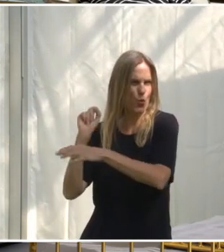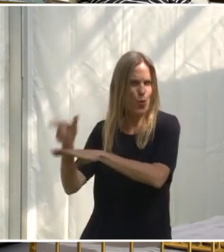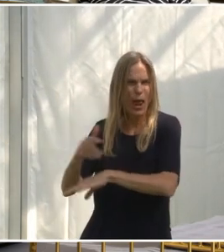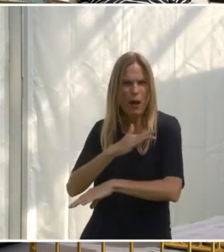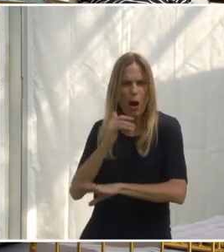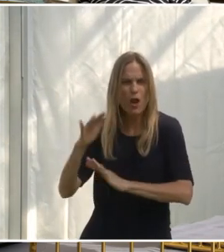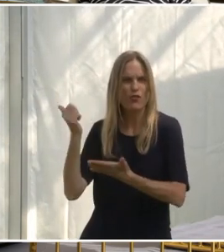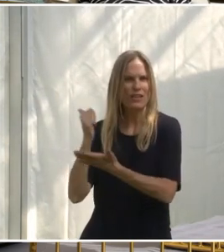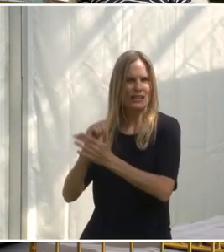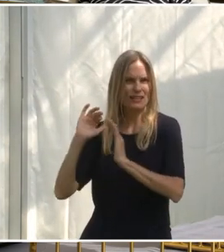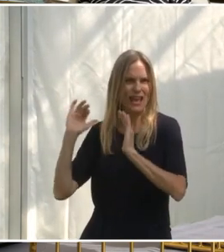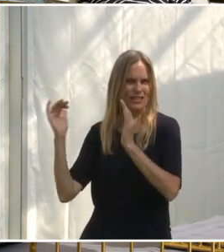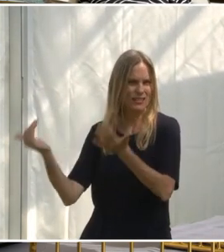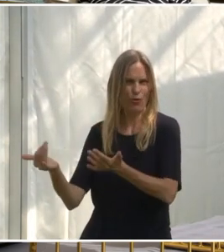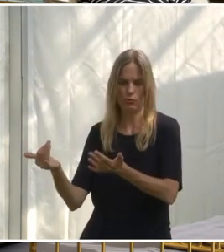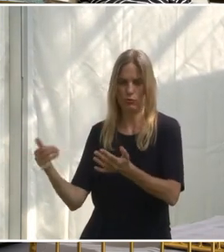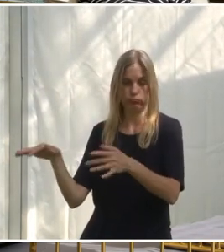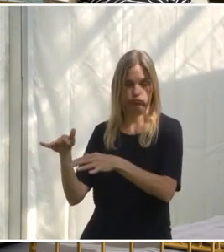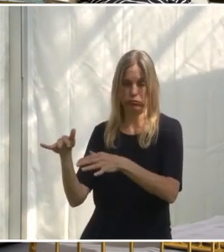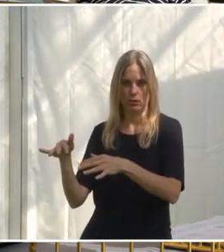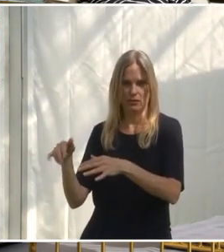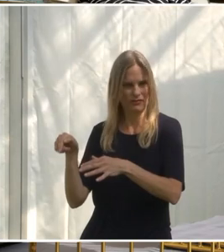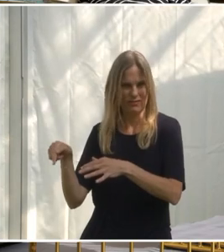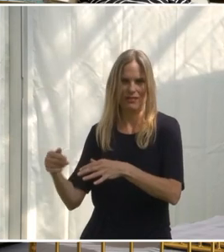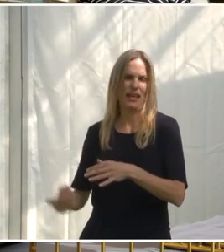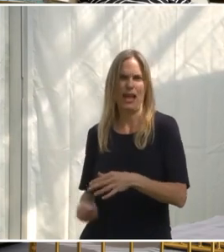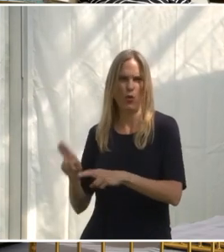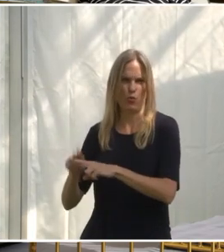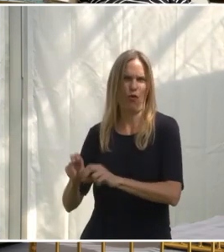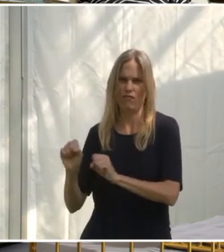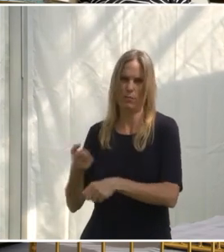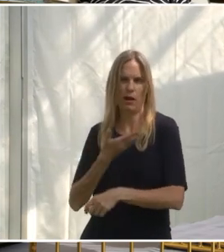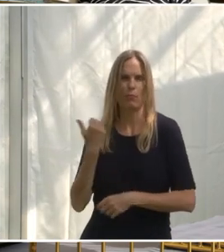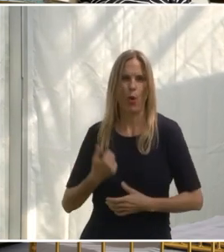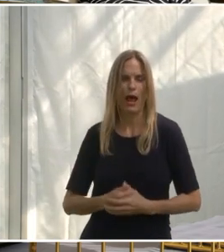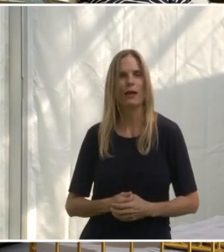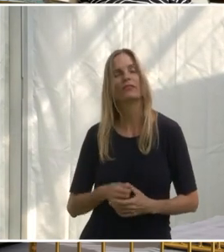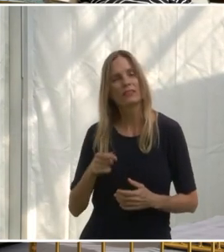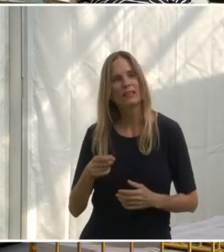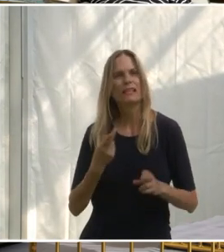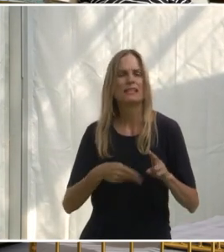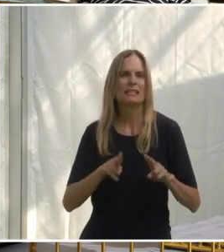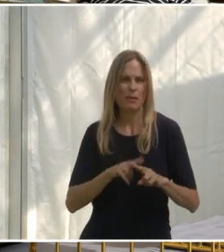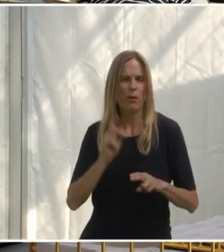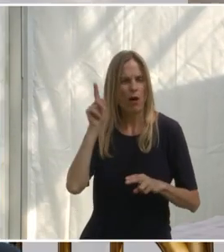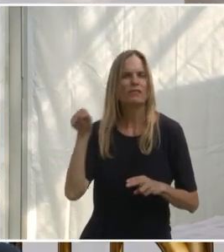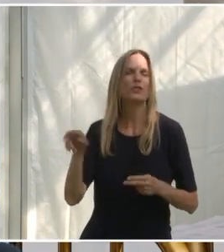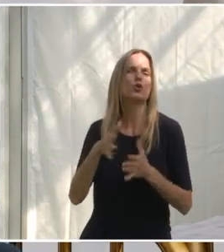environment is devastated. So I think in that sense, this is a big